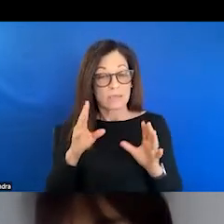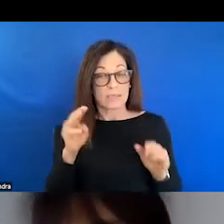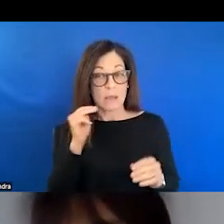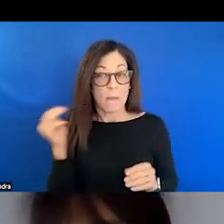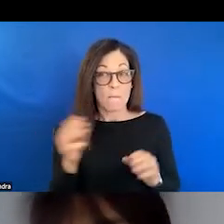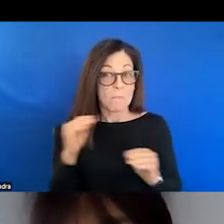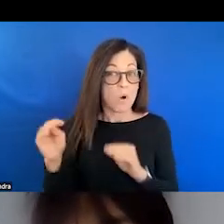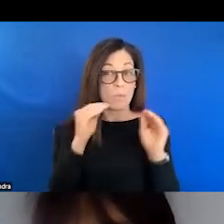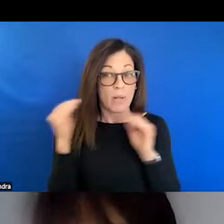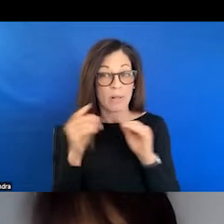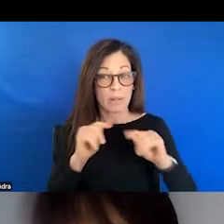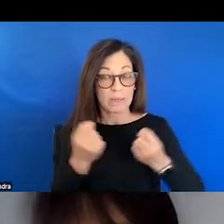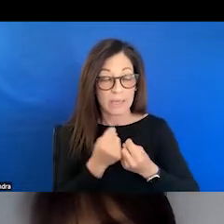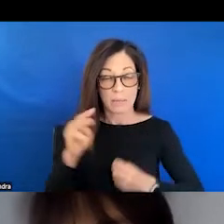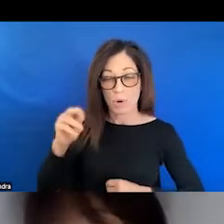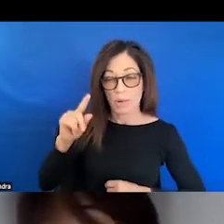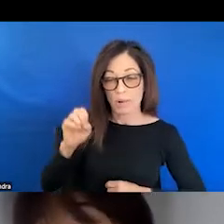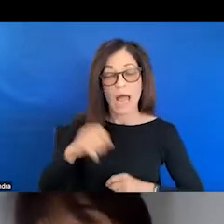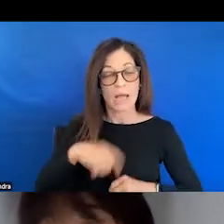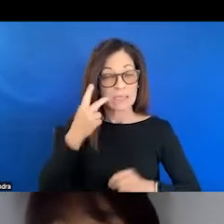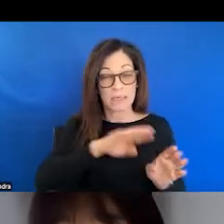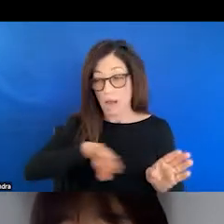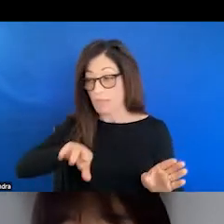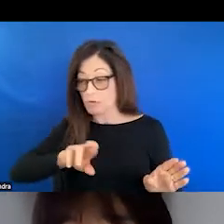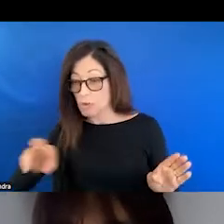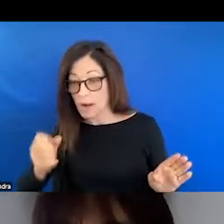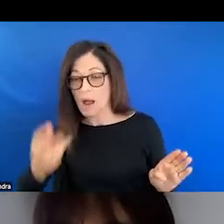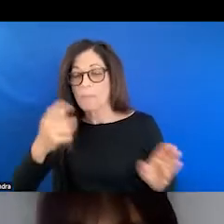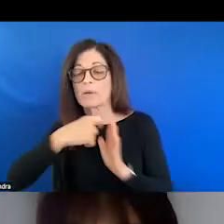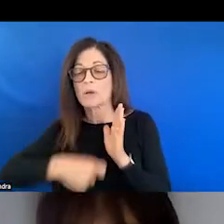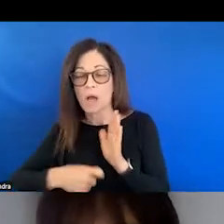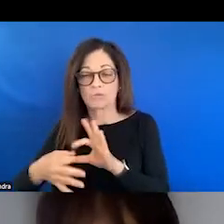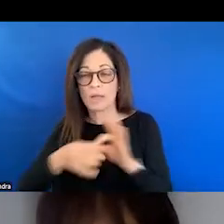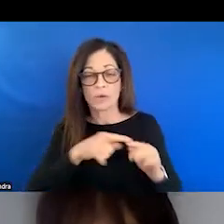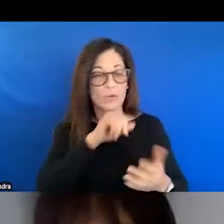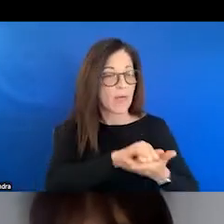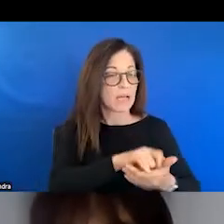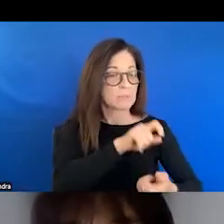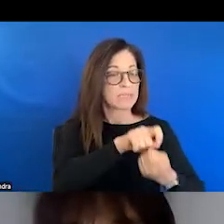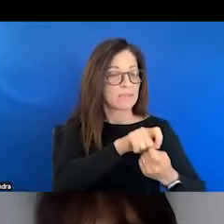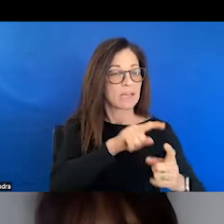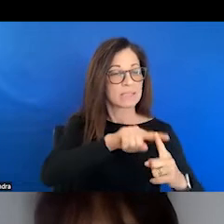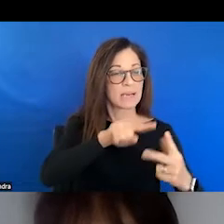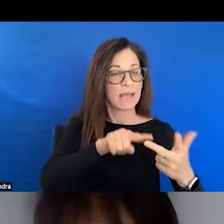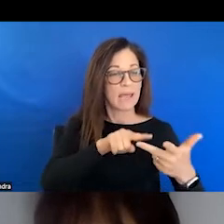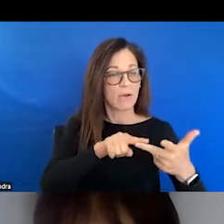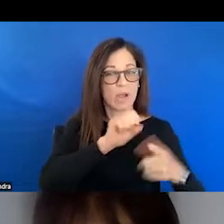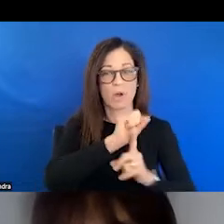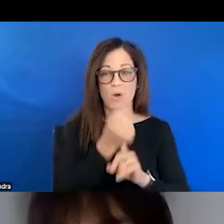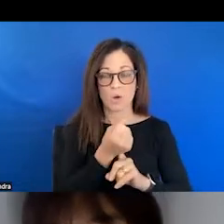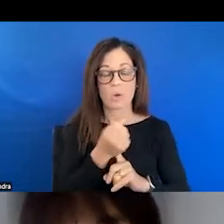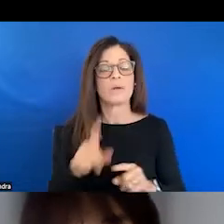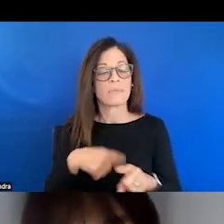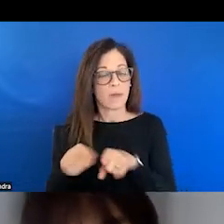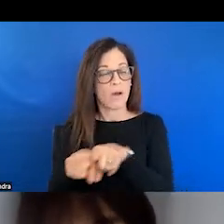on the right-hand side what the cost is associated with this specific scenario, and then